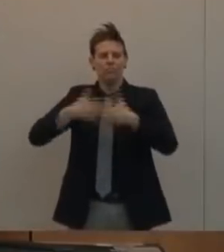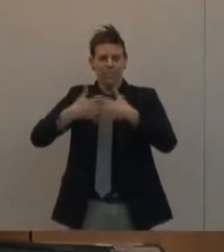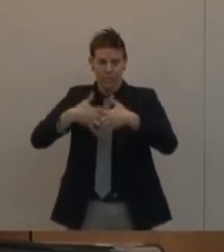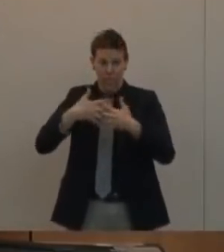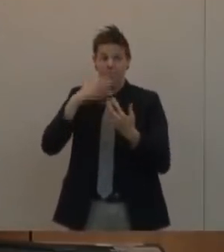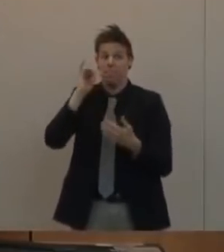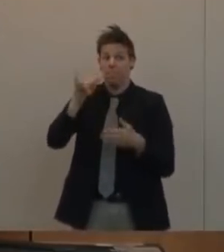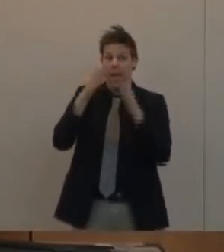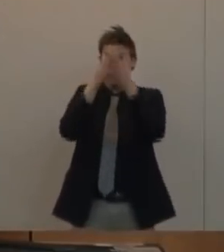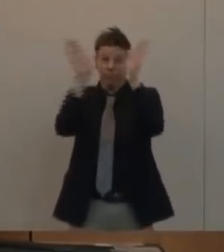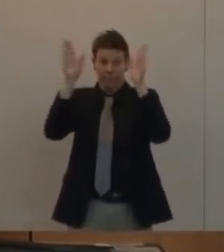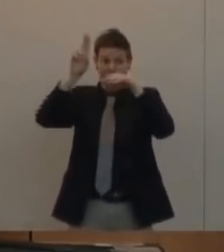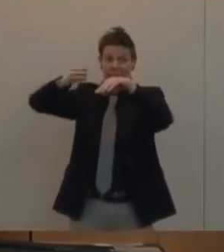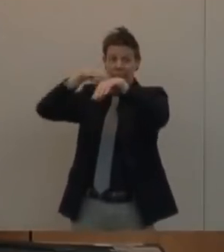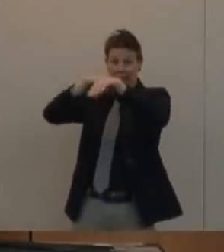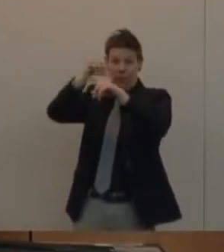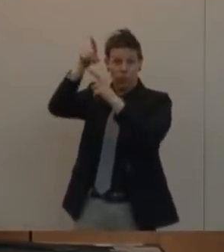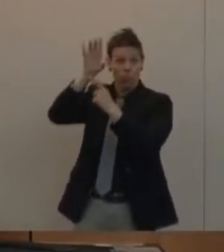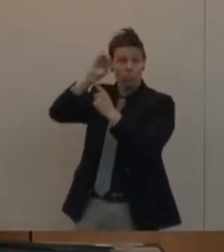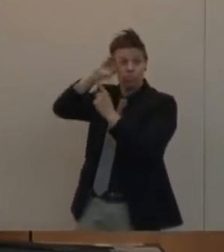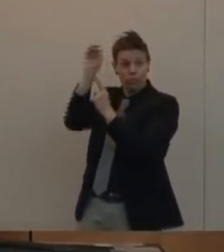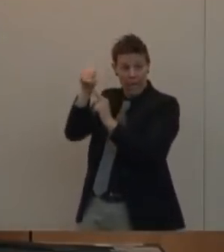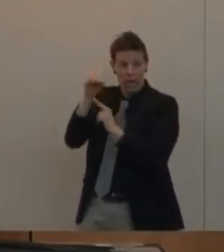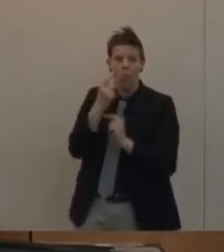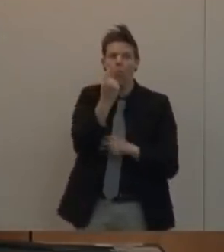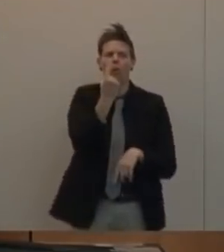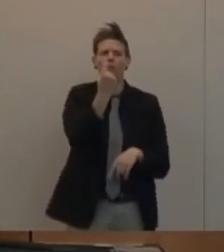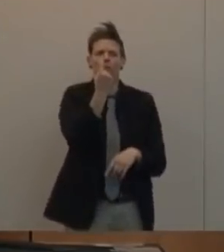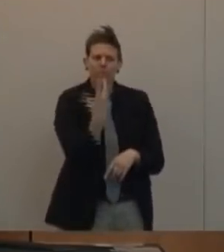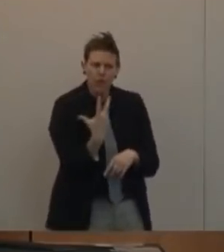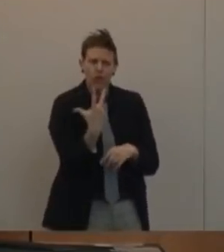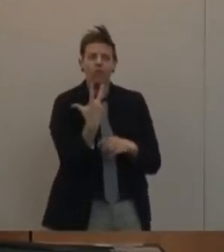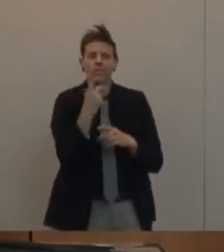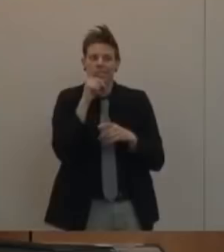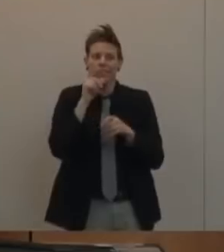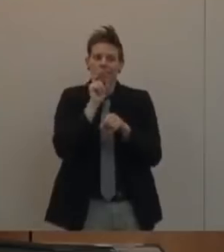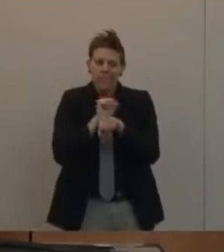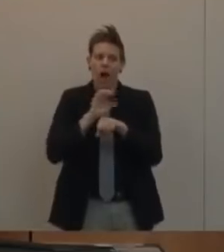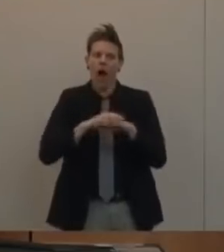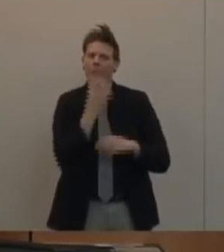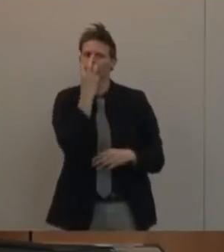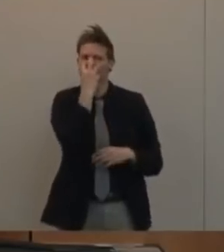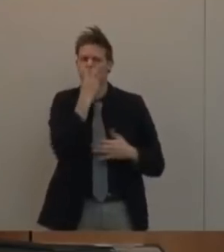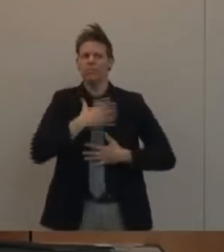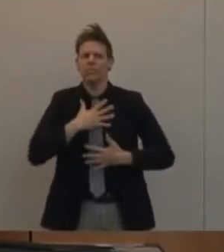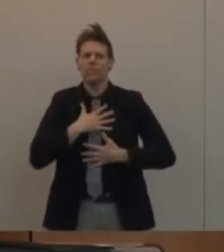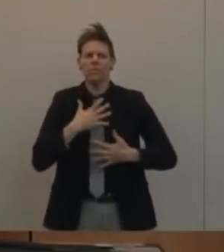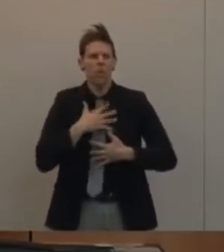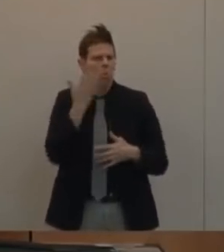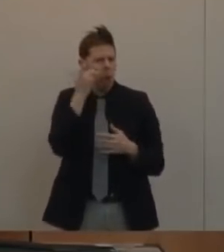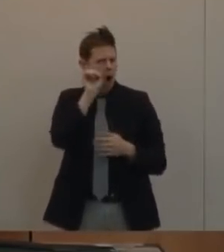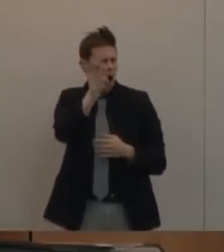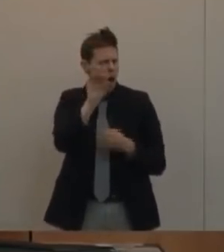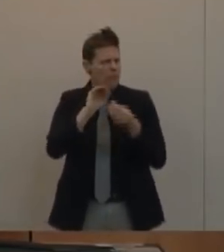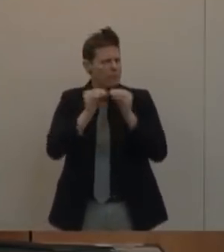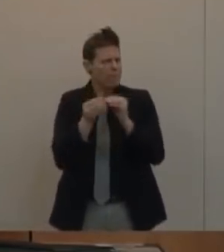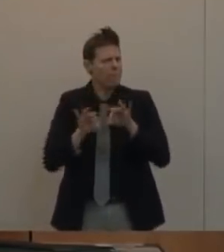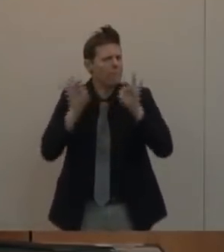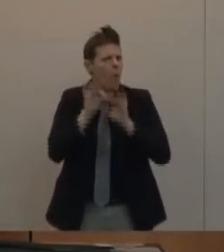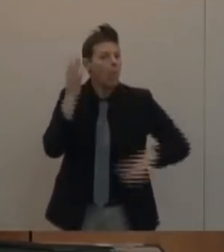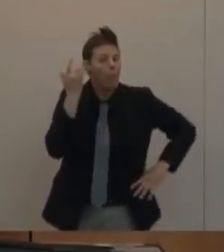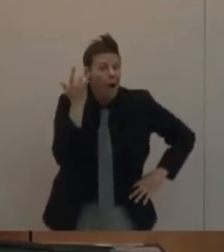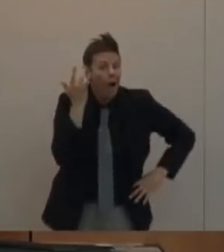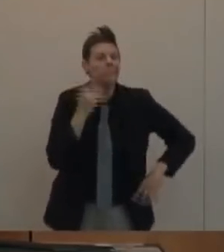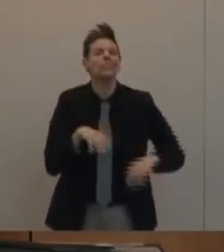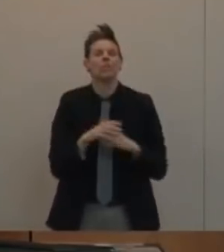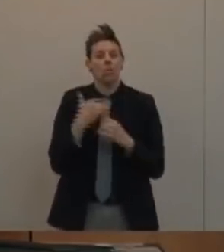ratio. You have about a third of the individuals on ventilators. Why is that important? Because we want to make sure that we have the right